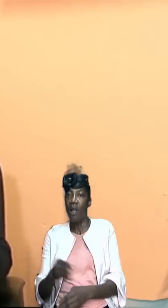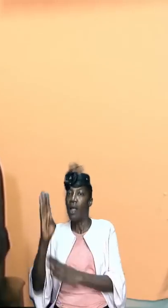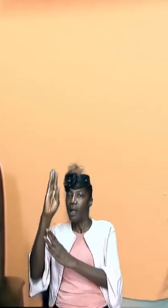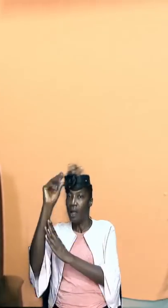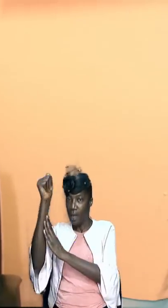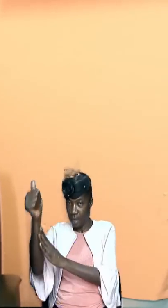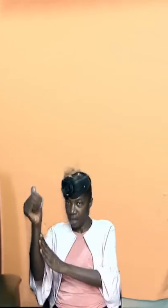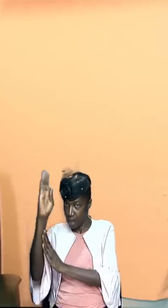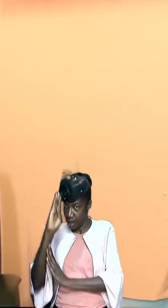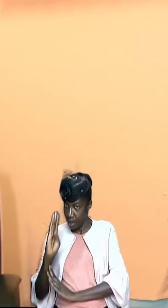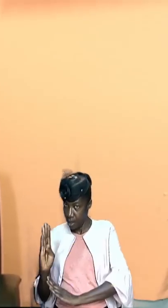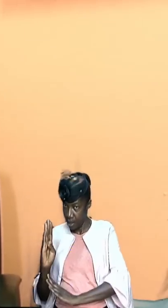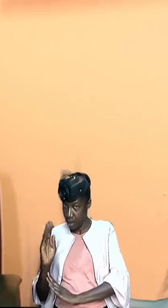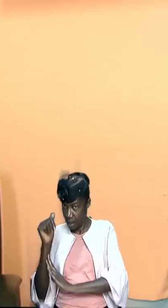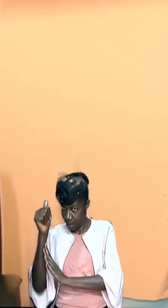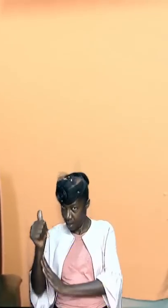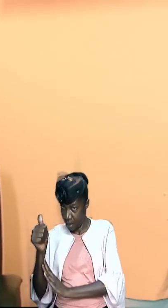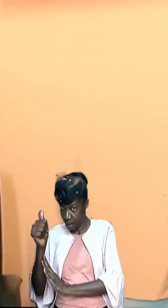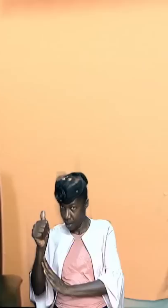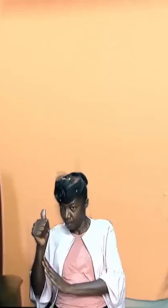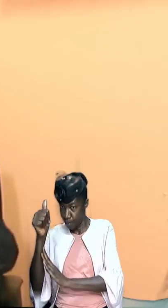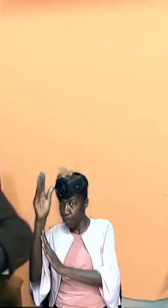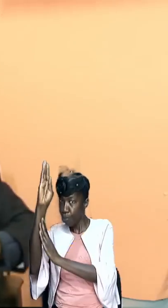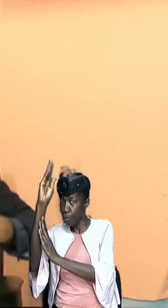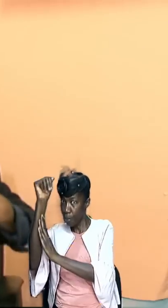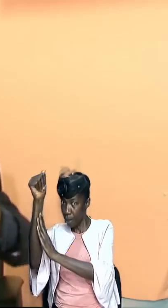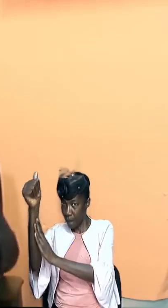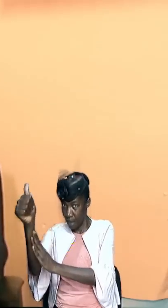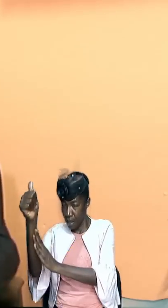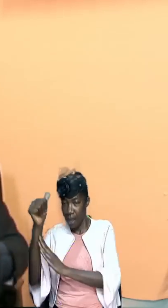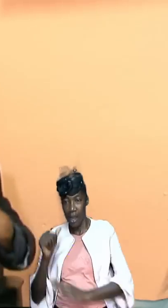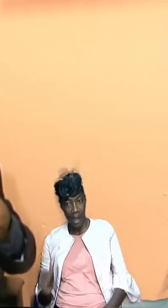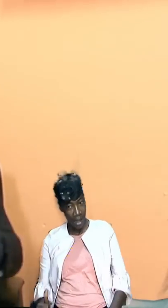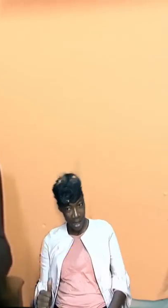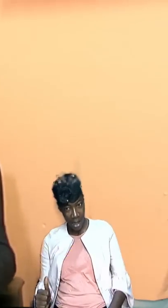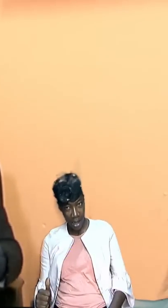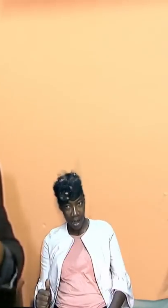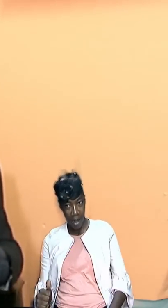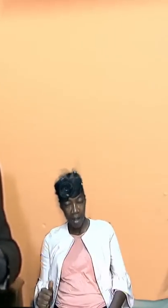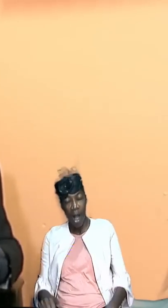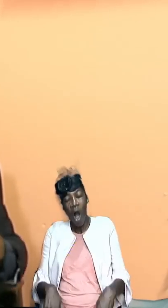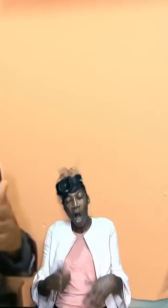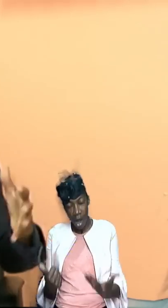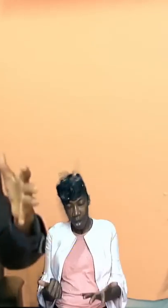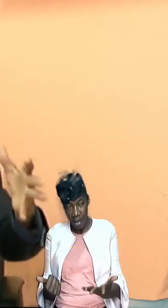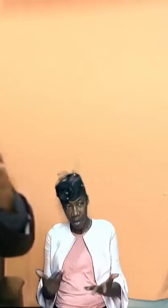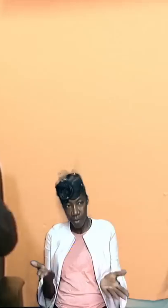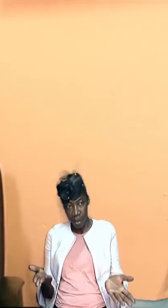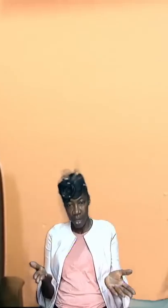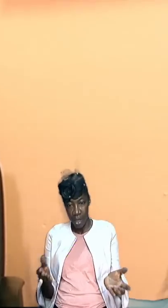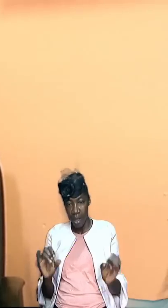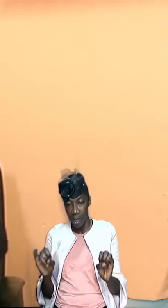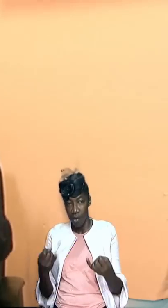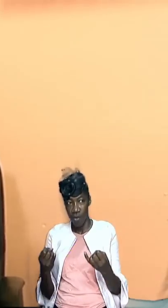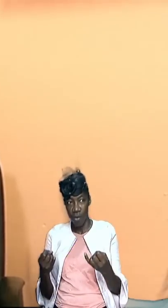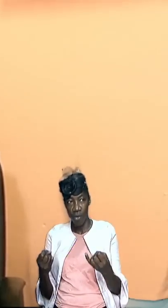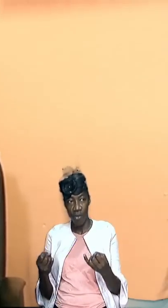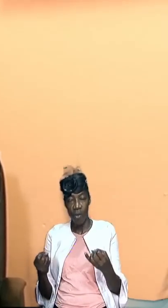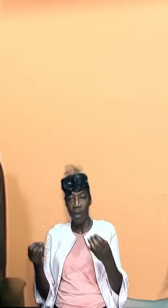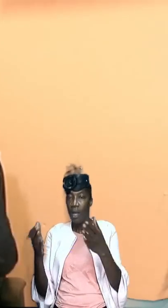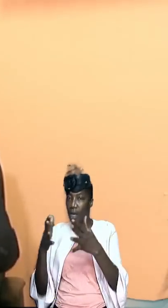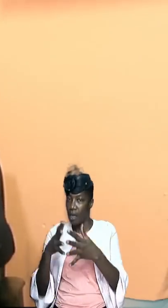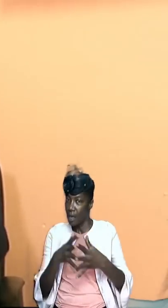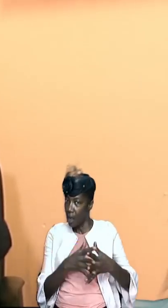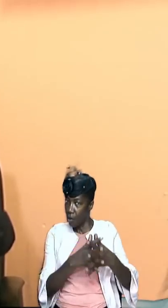little A, and those breed among themselves, they look a certain way. On a normal circumstance though, they just interbreed and